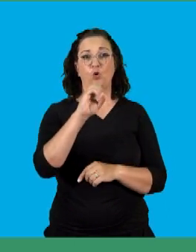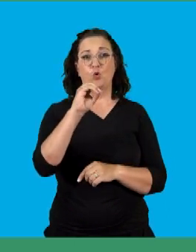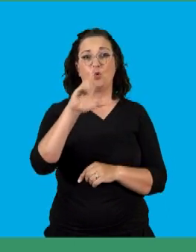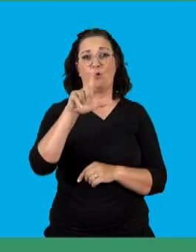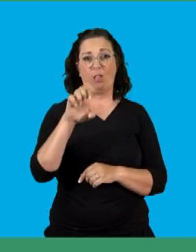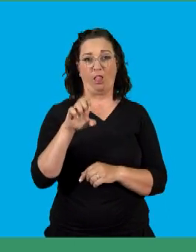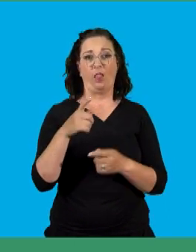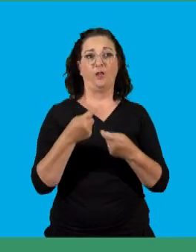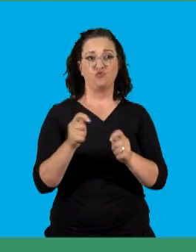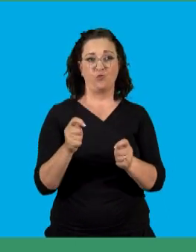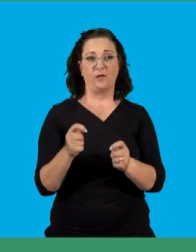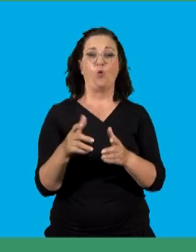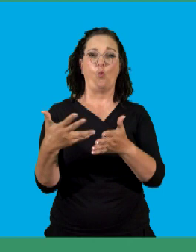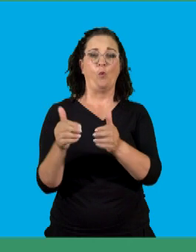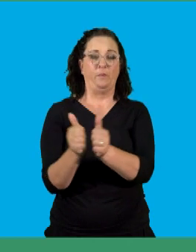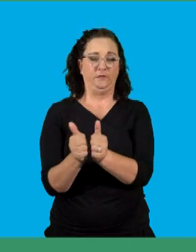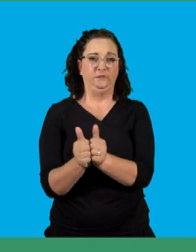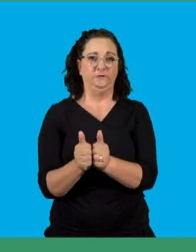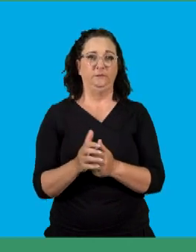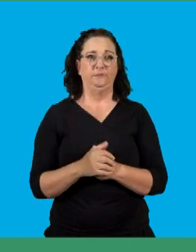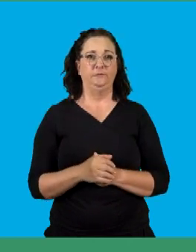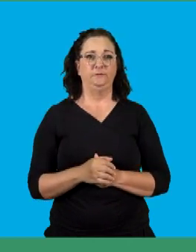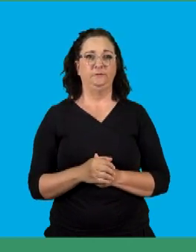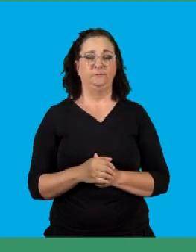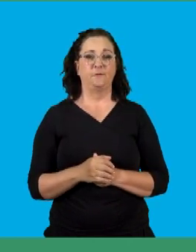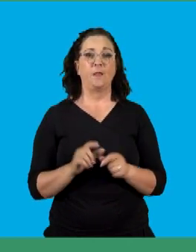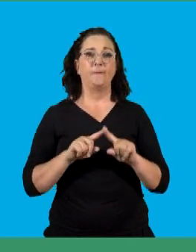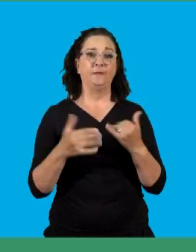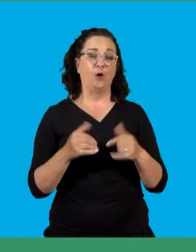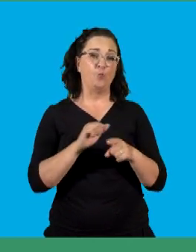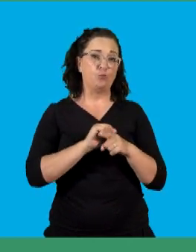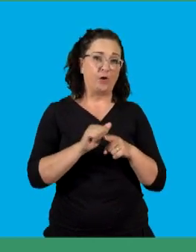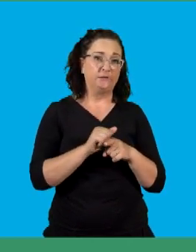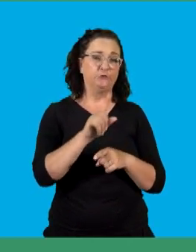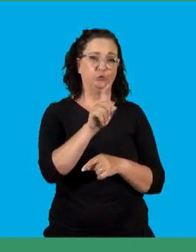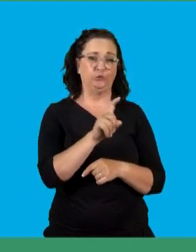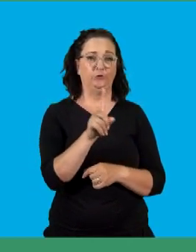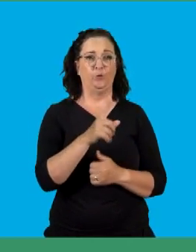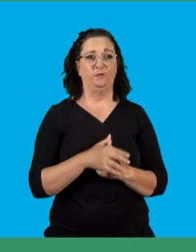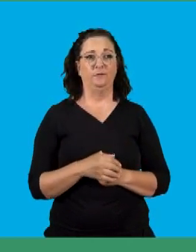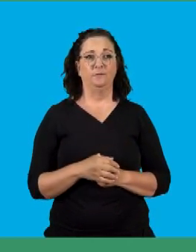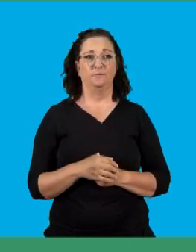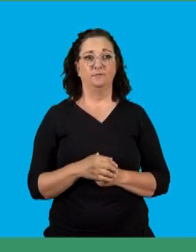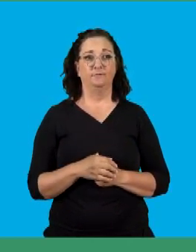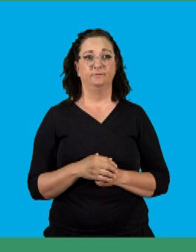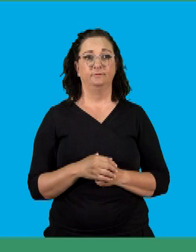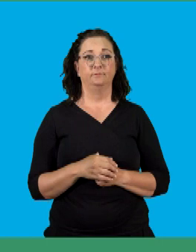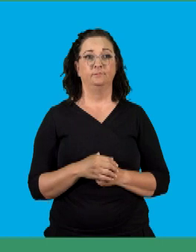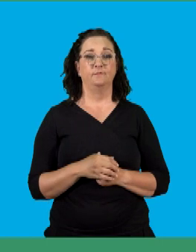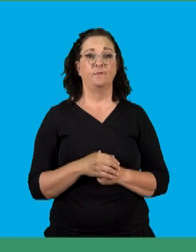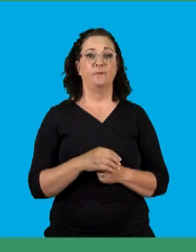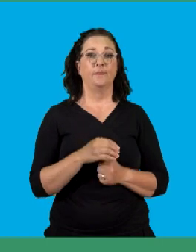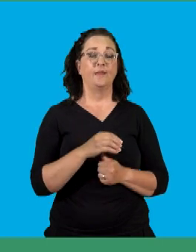and a partnership. Let's look at our pre-knowledge practice. It says outline